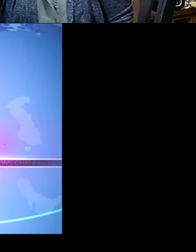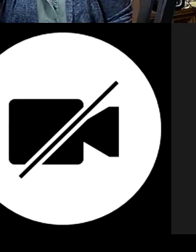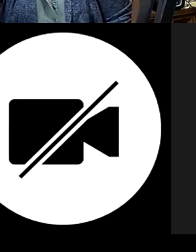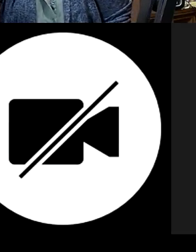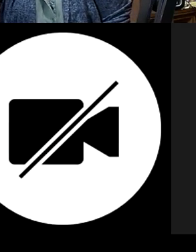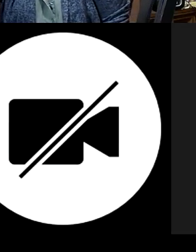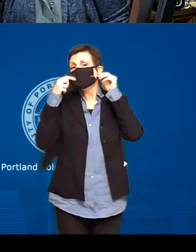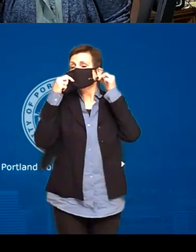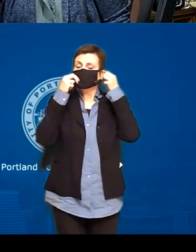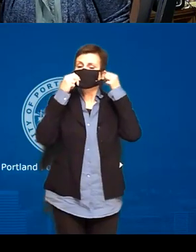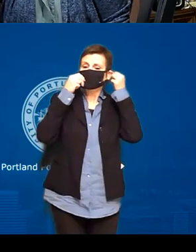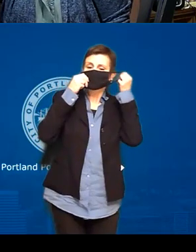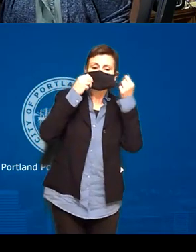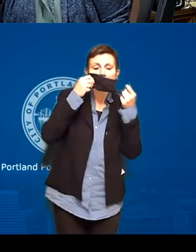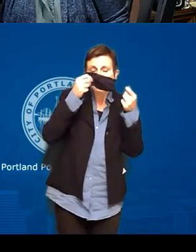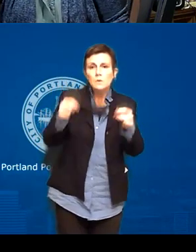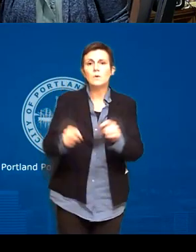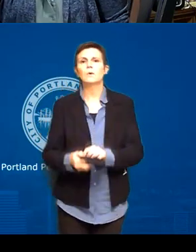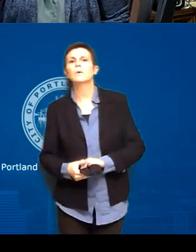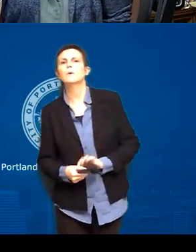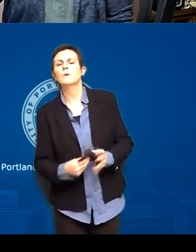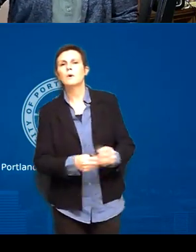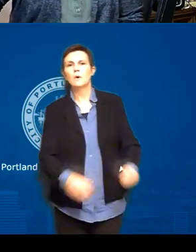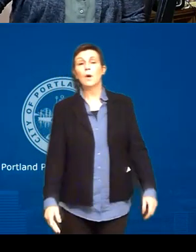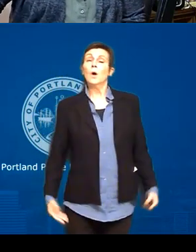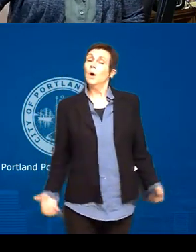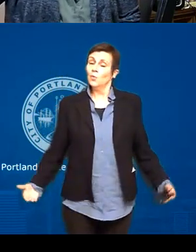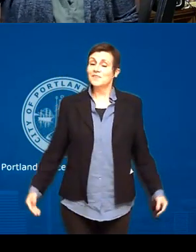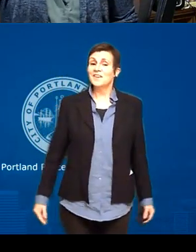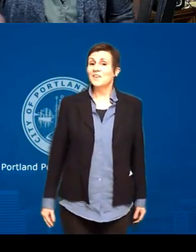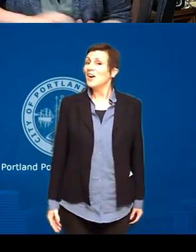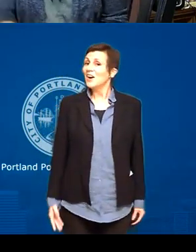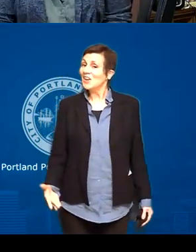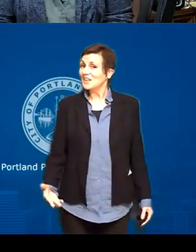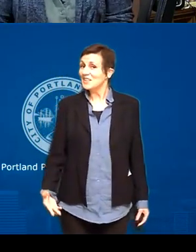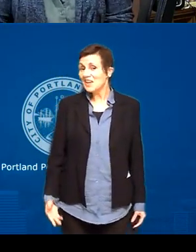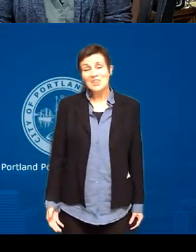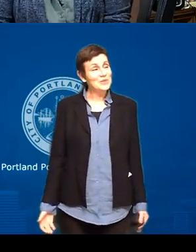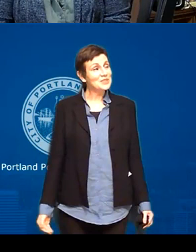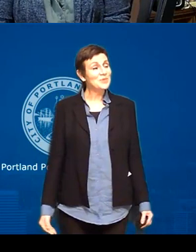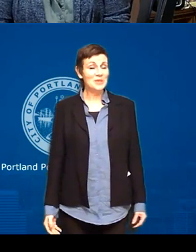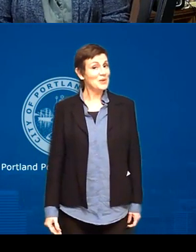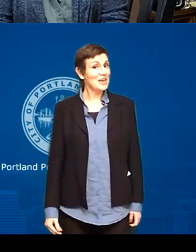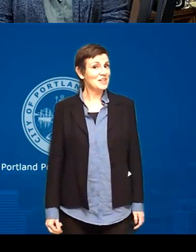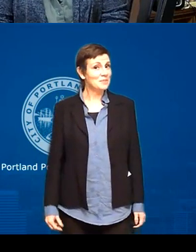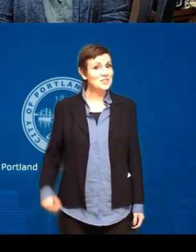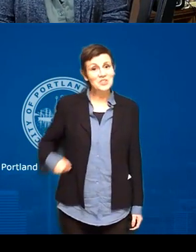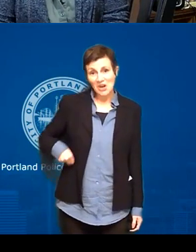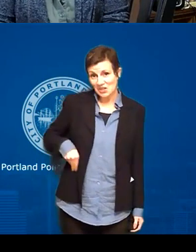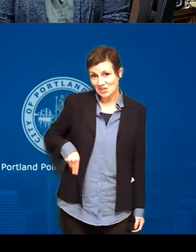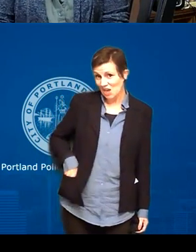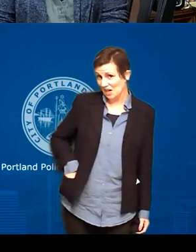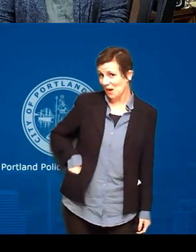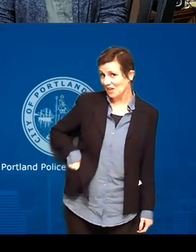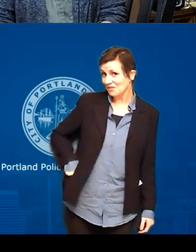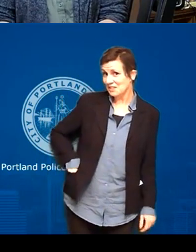on the scene. Detective, what is the status of the investigation? Well, Teller, all I can tell you is we located a business card